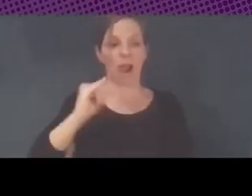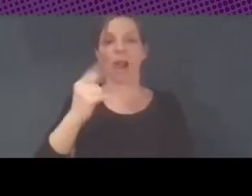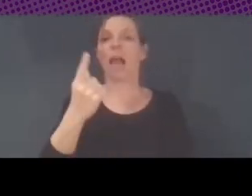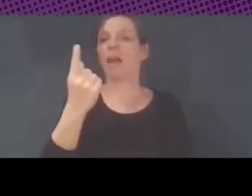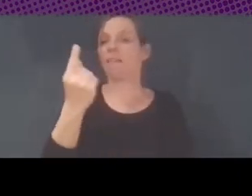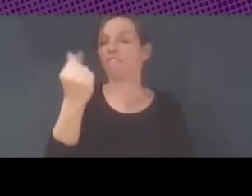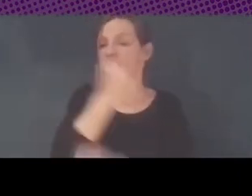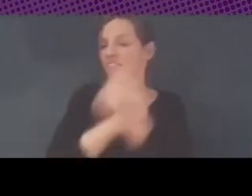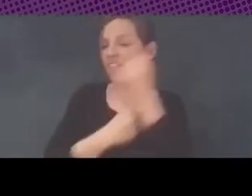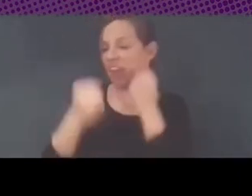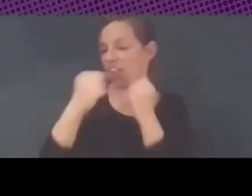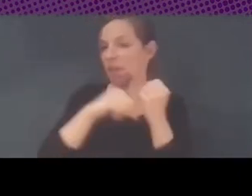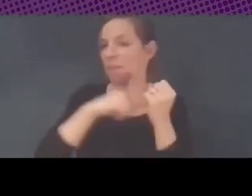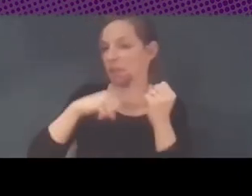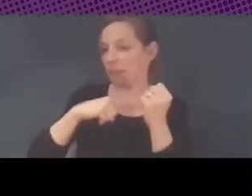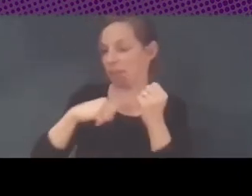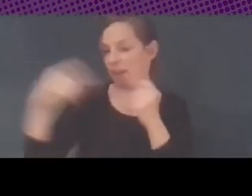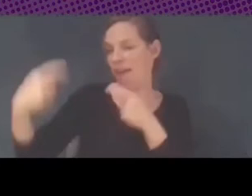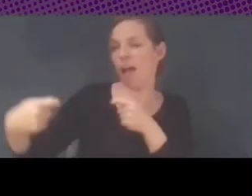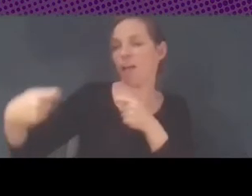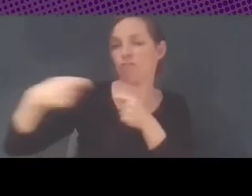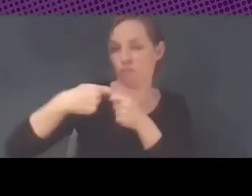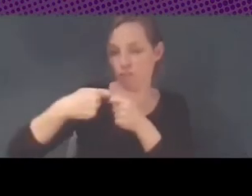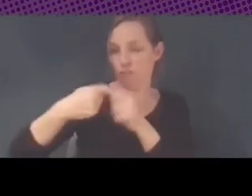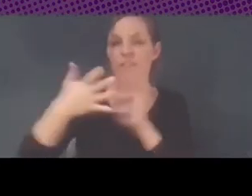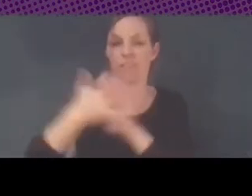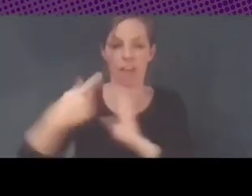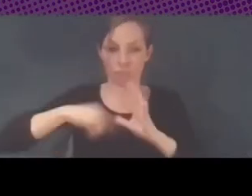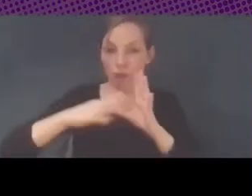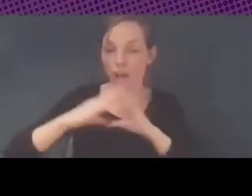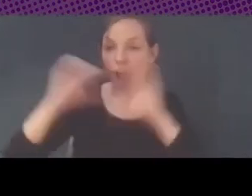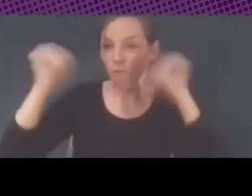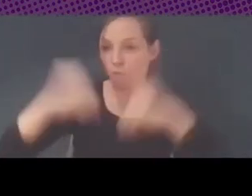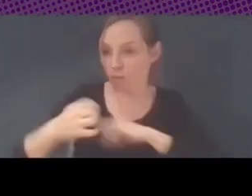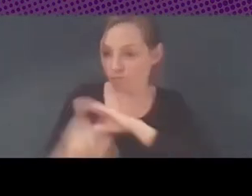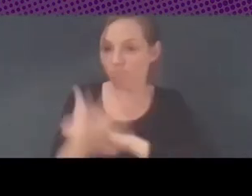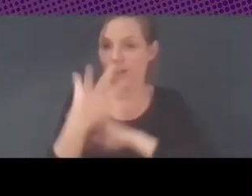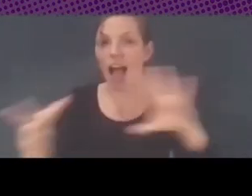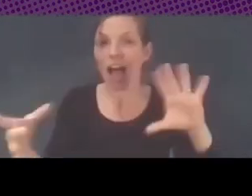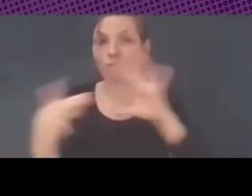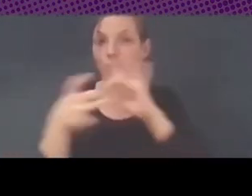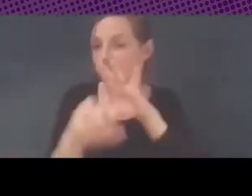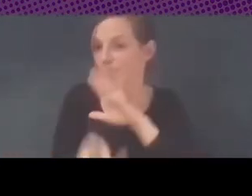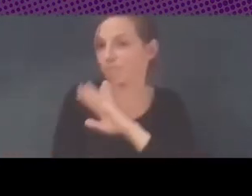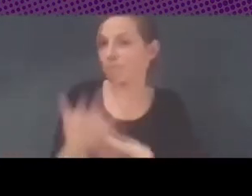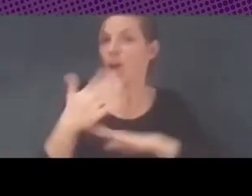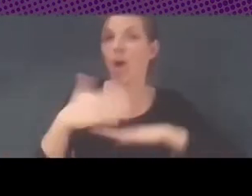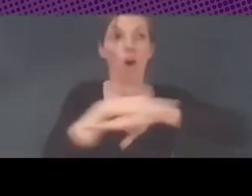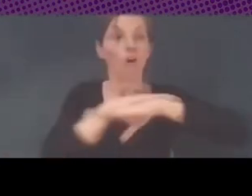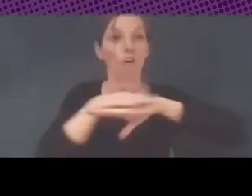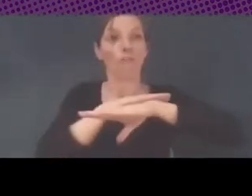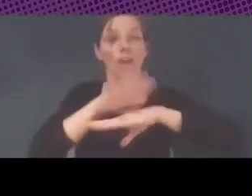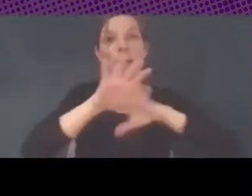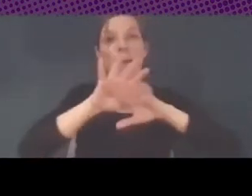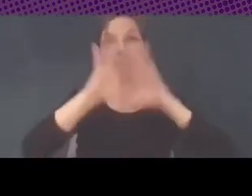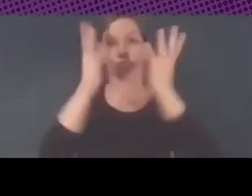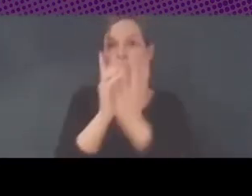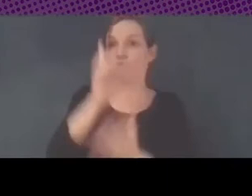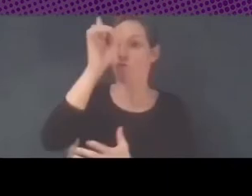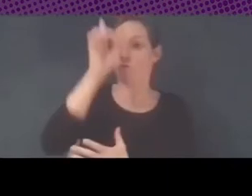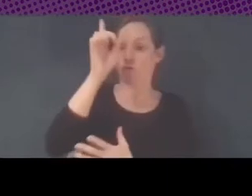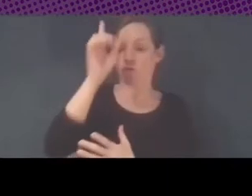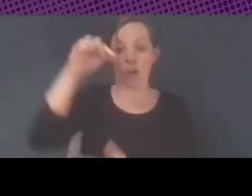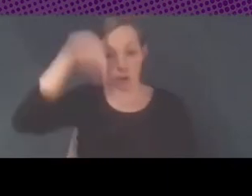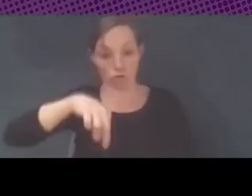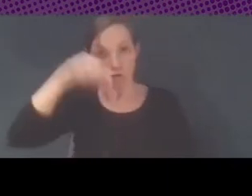create partnerships between governments in the global north governments in the global south and private financial institutions in